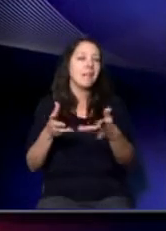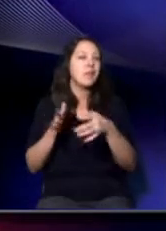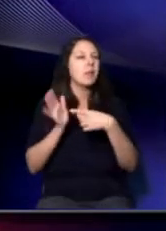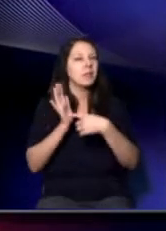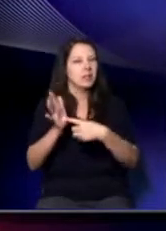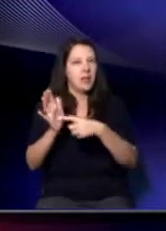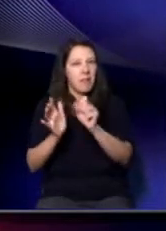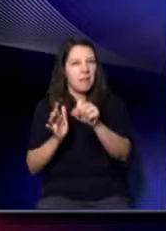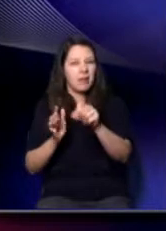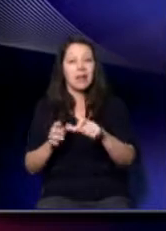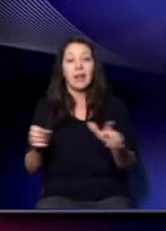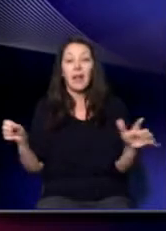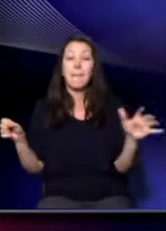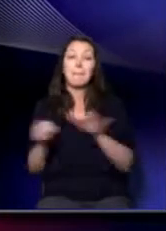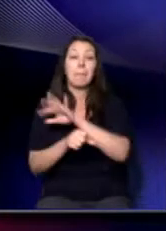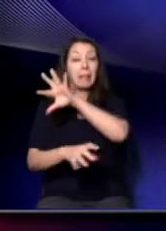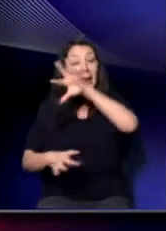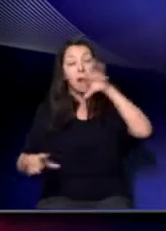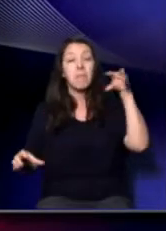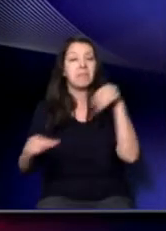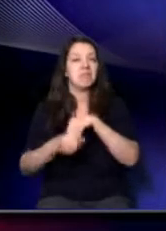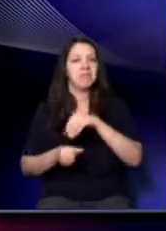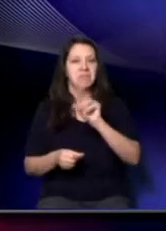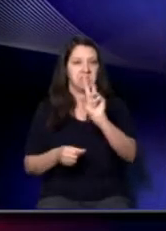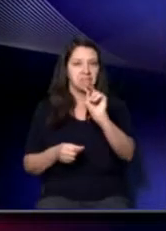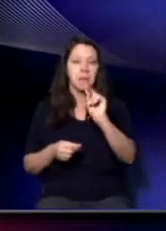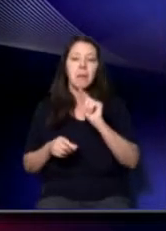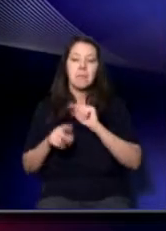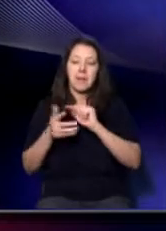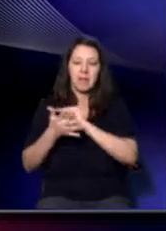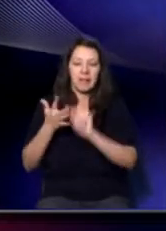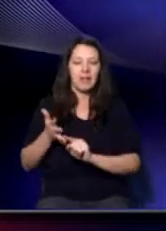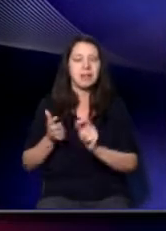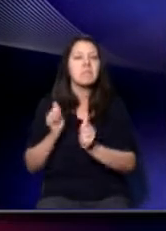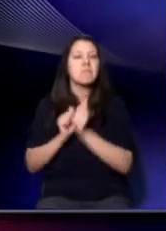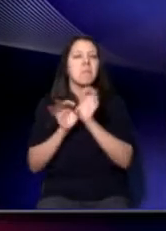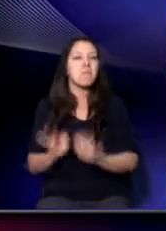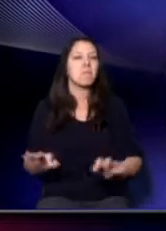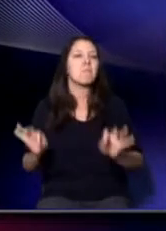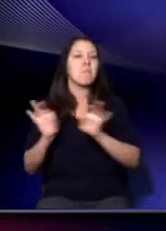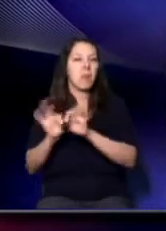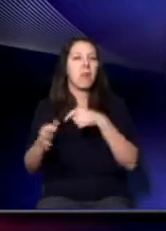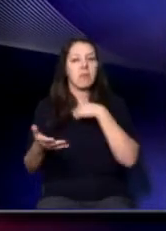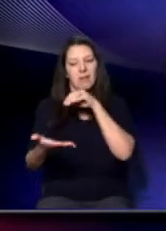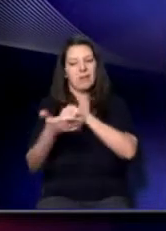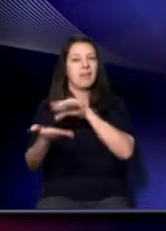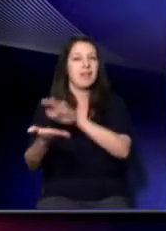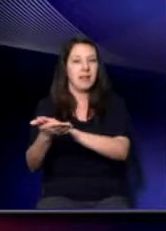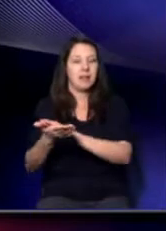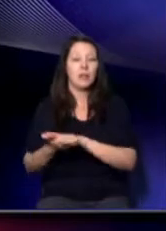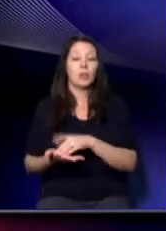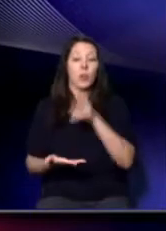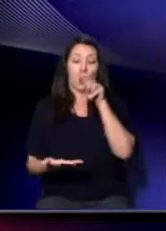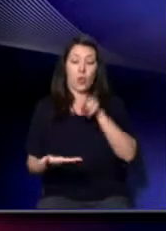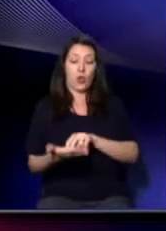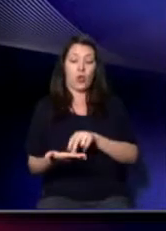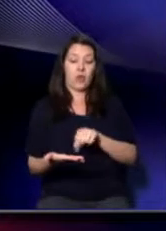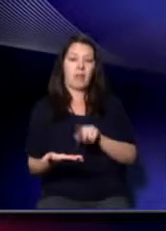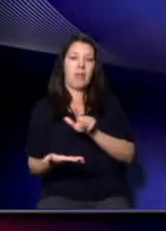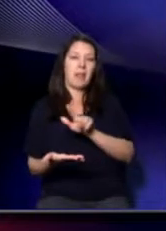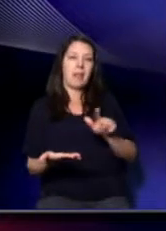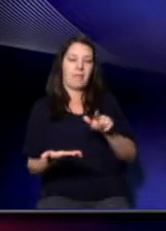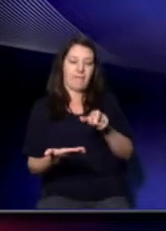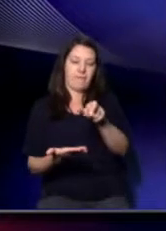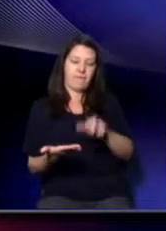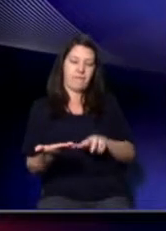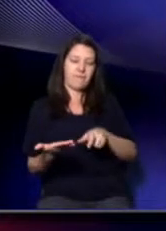not comprehensive, but these are sort of the highlights. So on the left page, on the left side here, you see